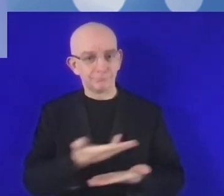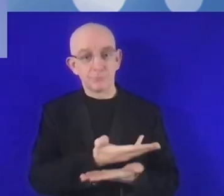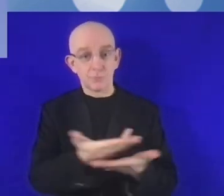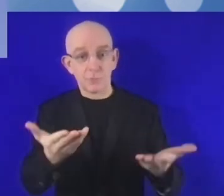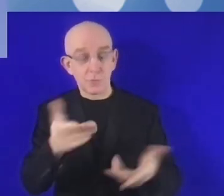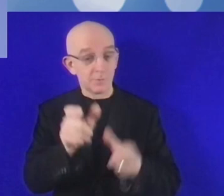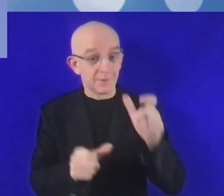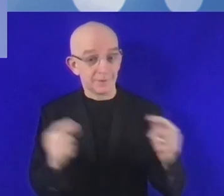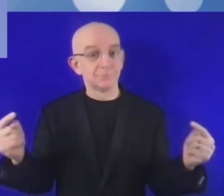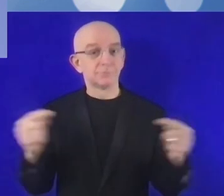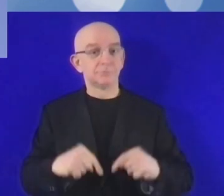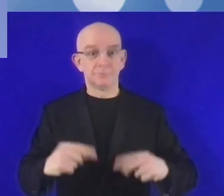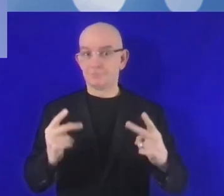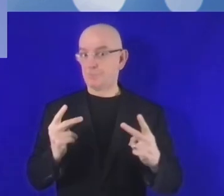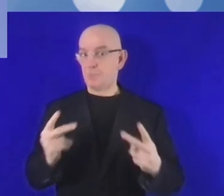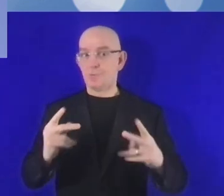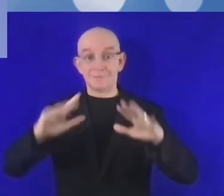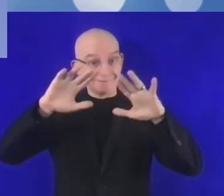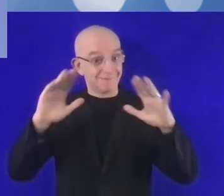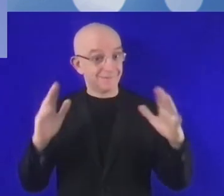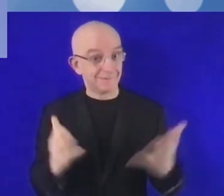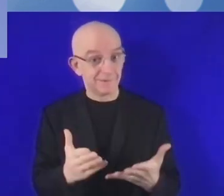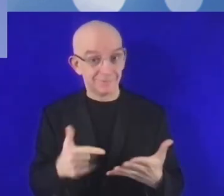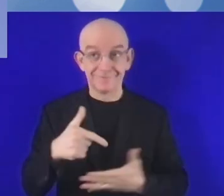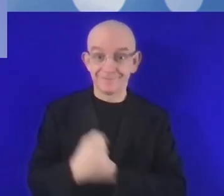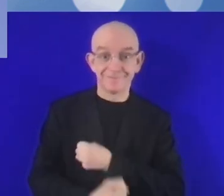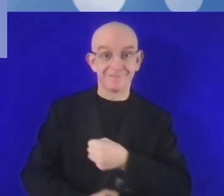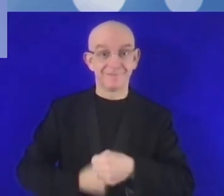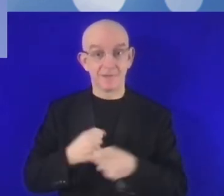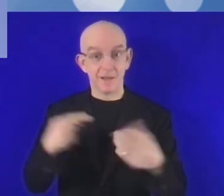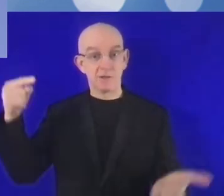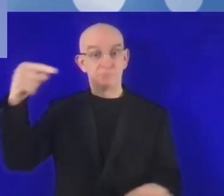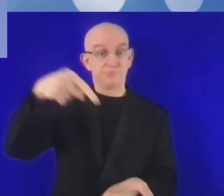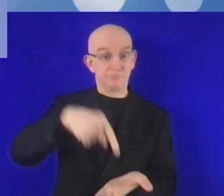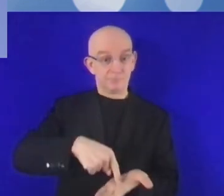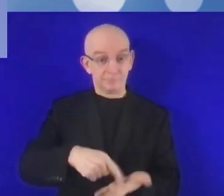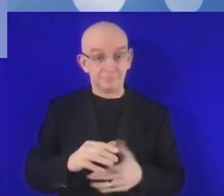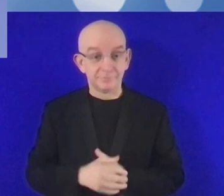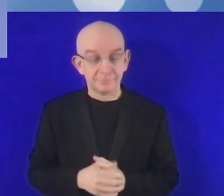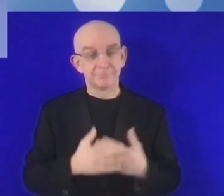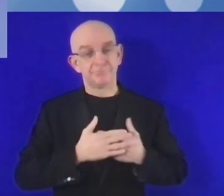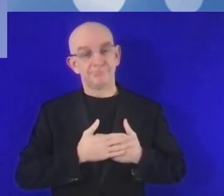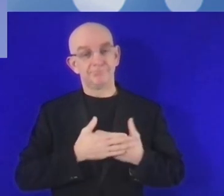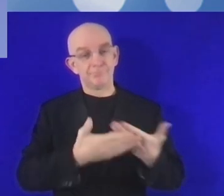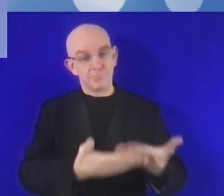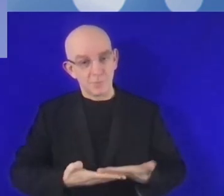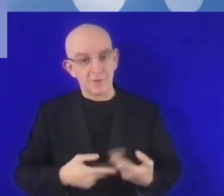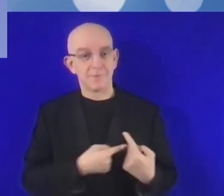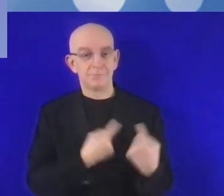I warmly welcome all those gathered here in this hospitable interiors of the International Conference Center in